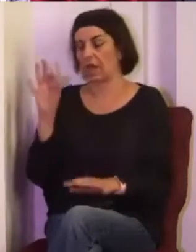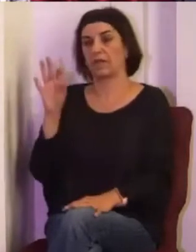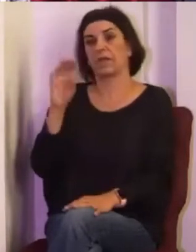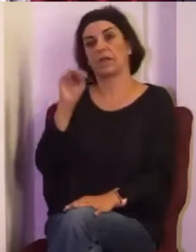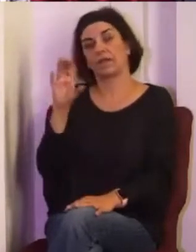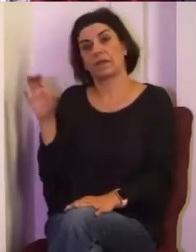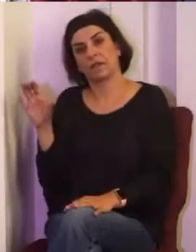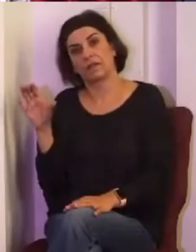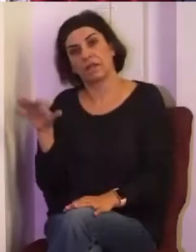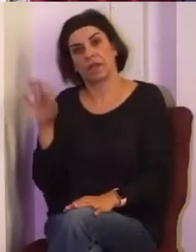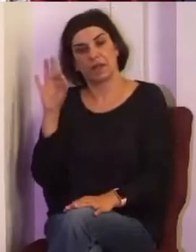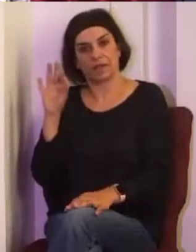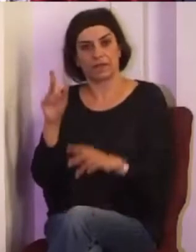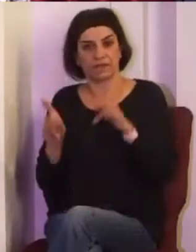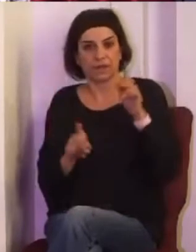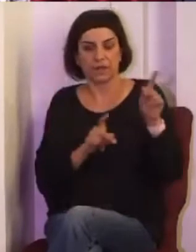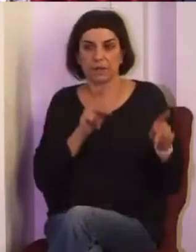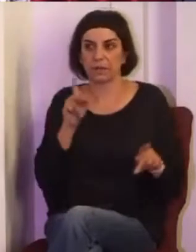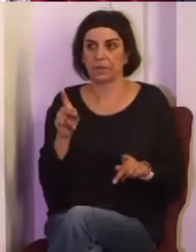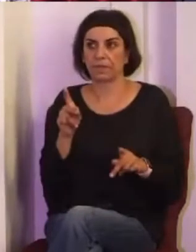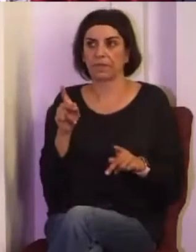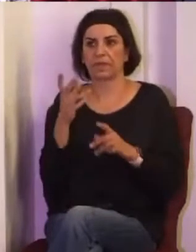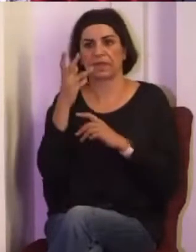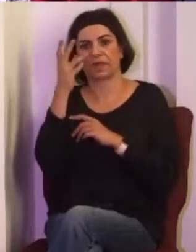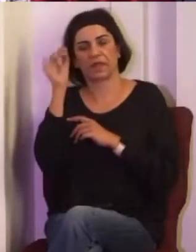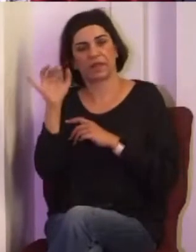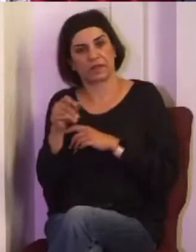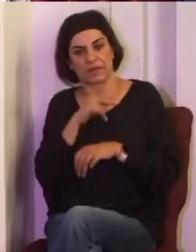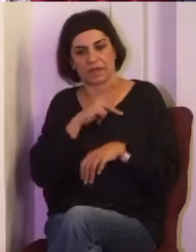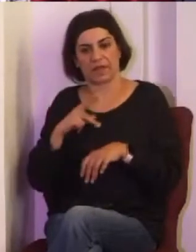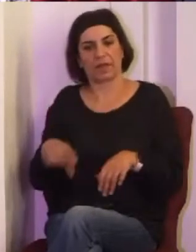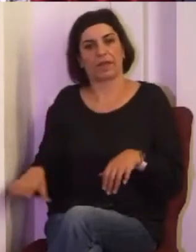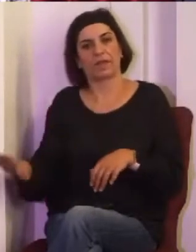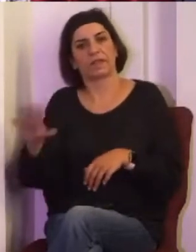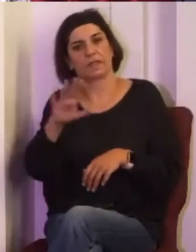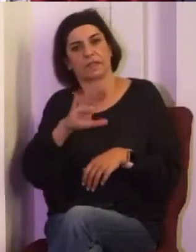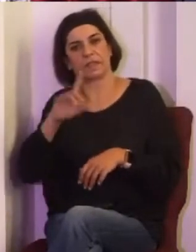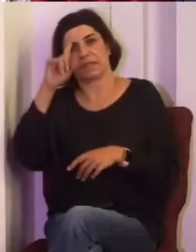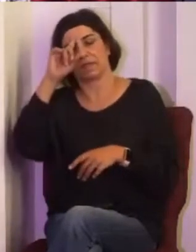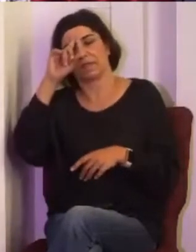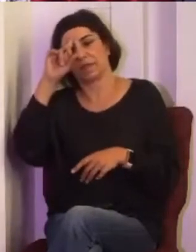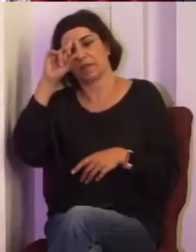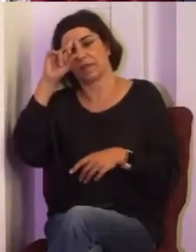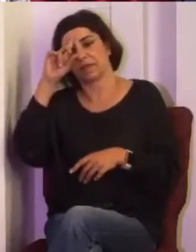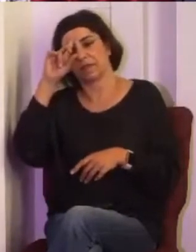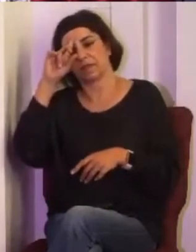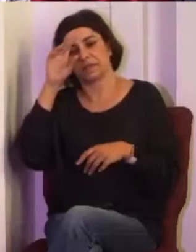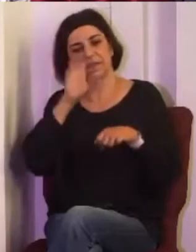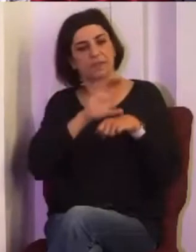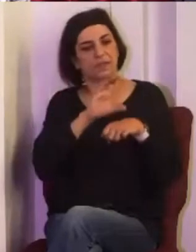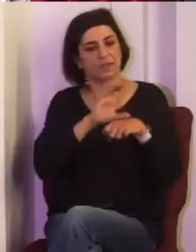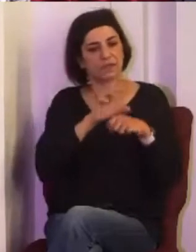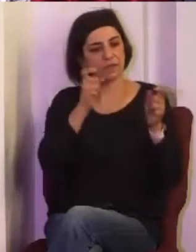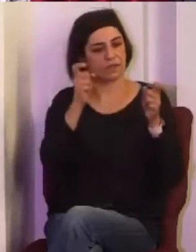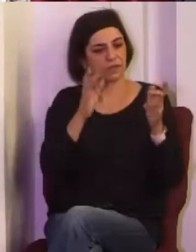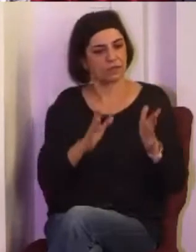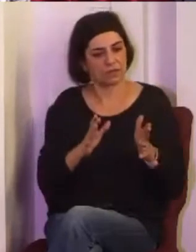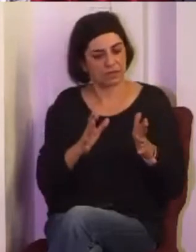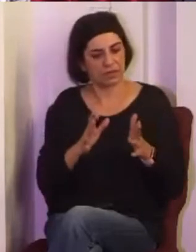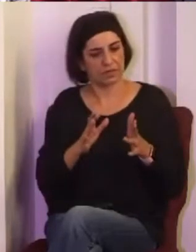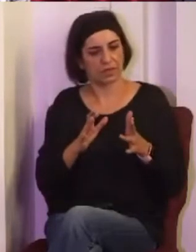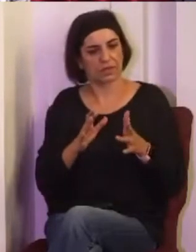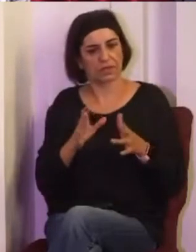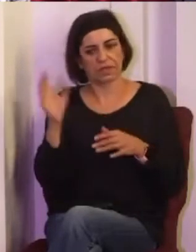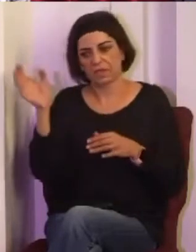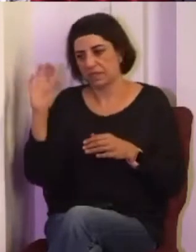found people, you know, I came out of that king mentality. The king is the ruler. The church was the ruler, and the